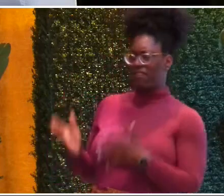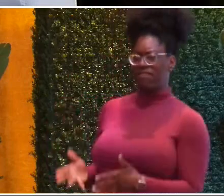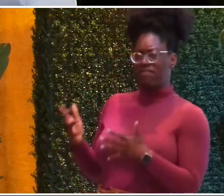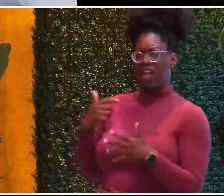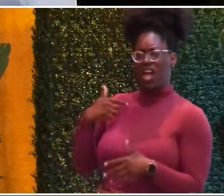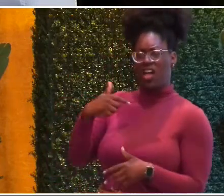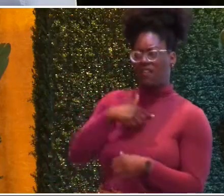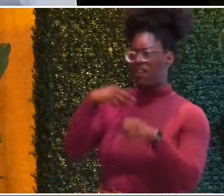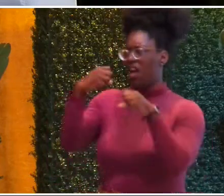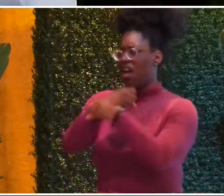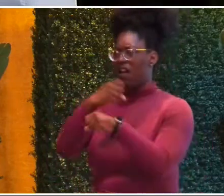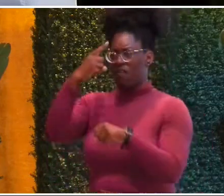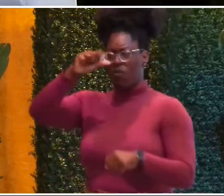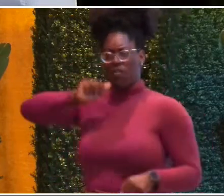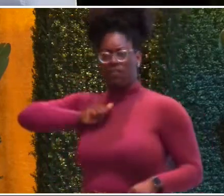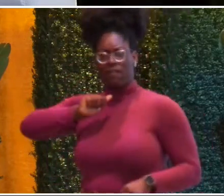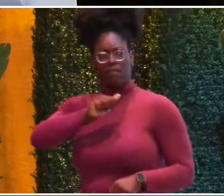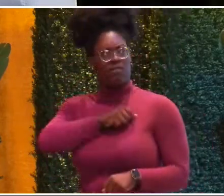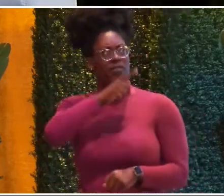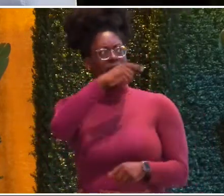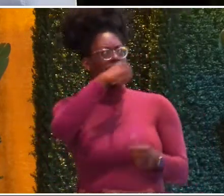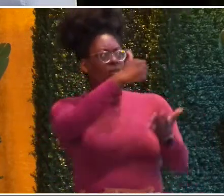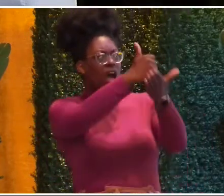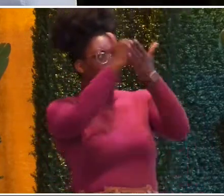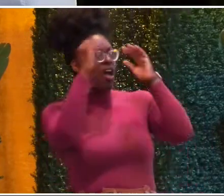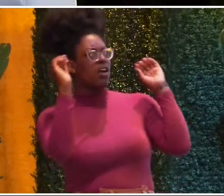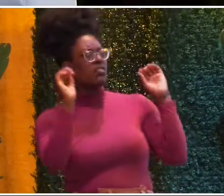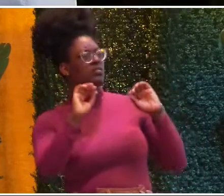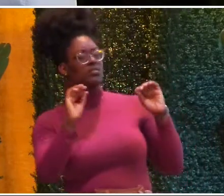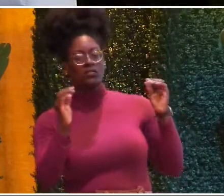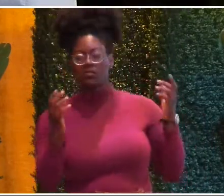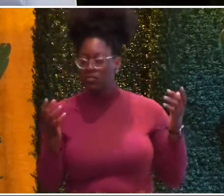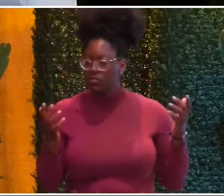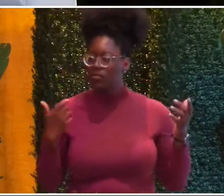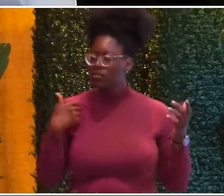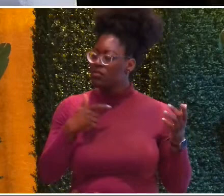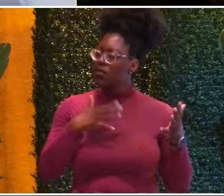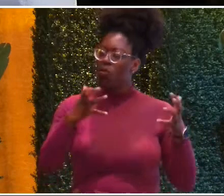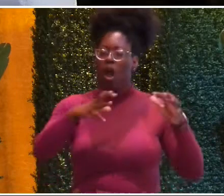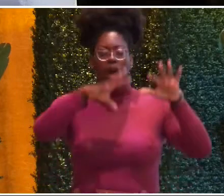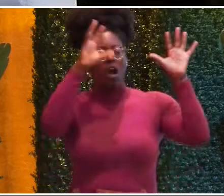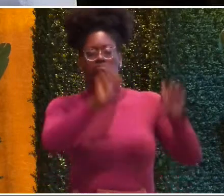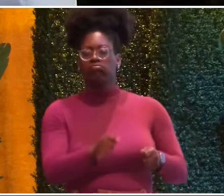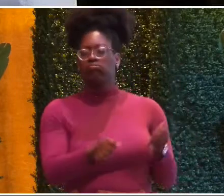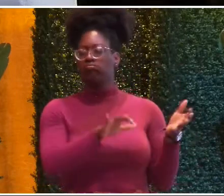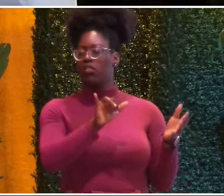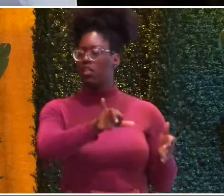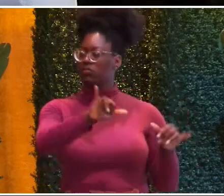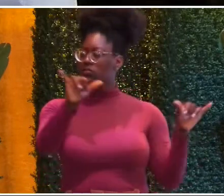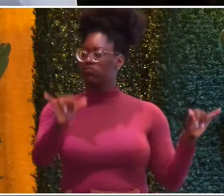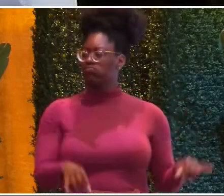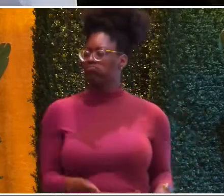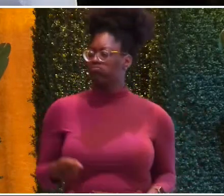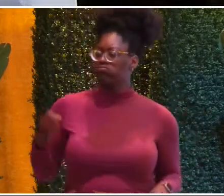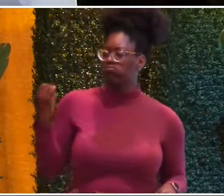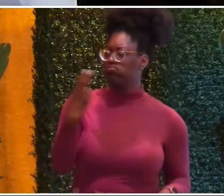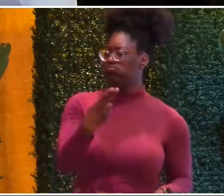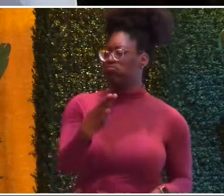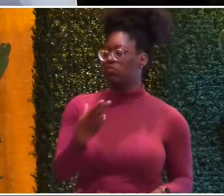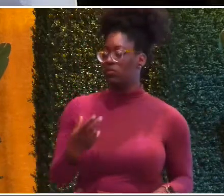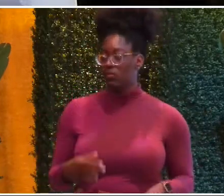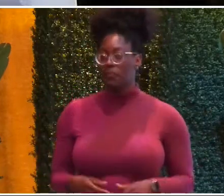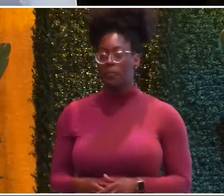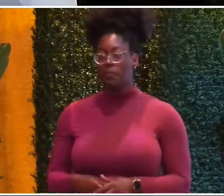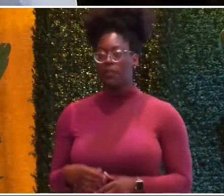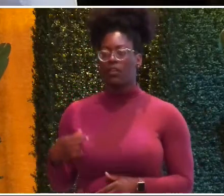so my feminism is predicating on wanting to destroy those things and wanting instead to build a life that's